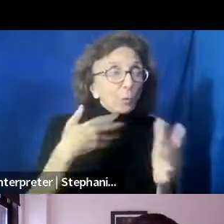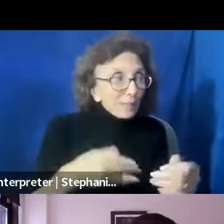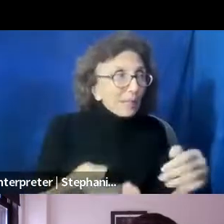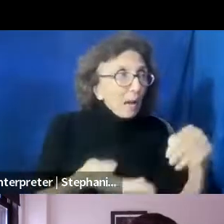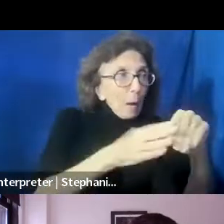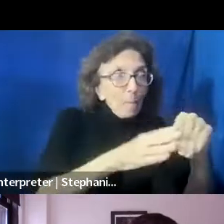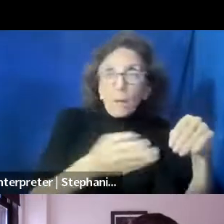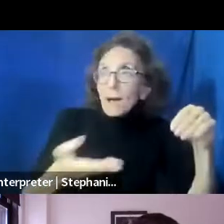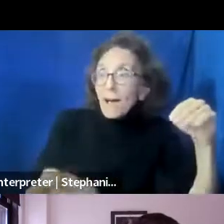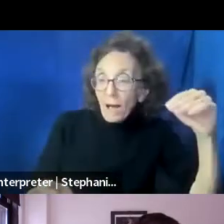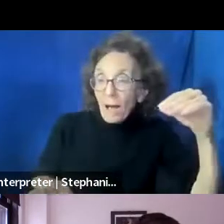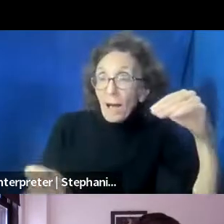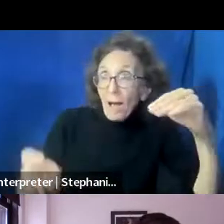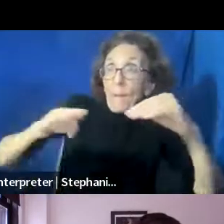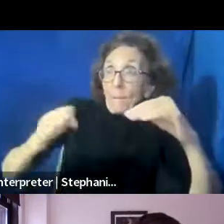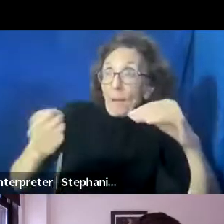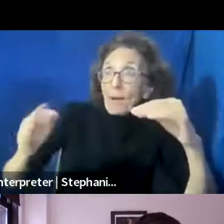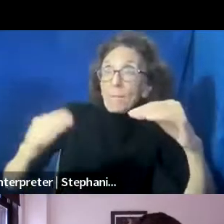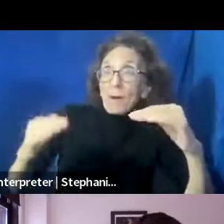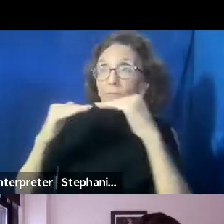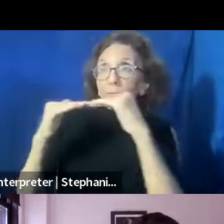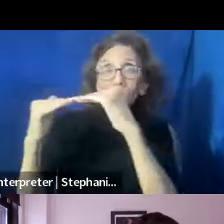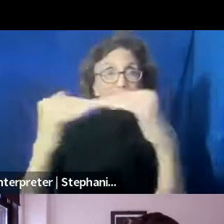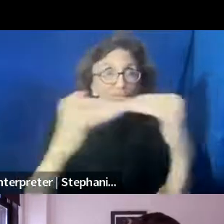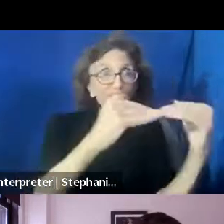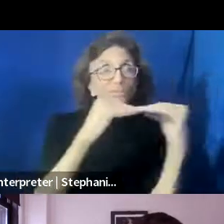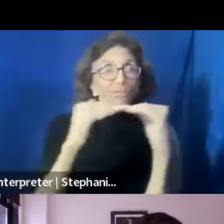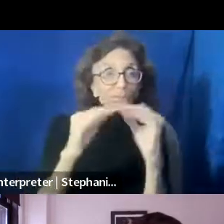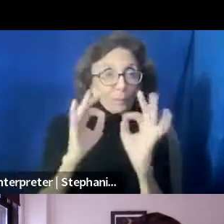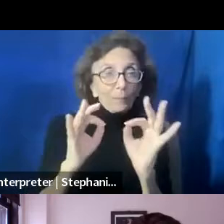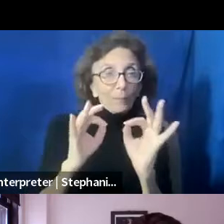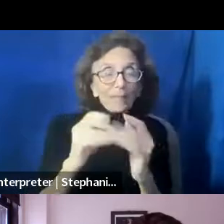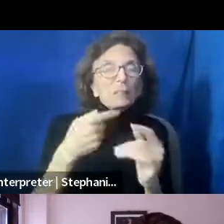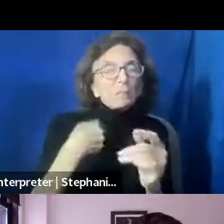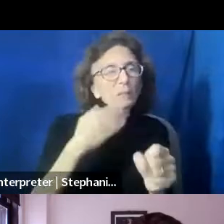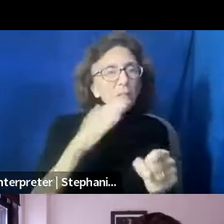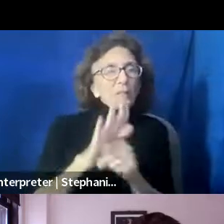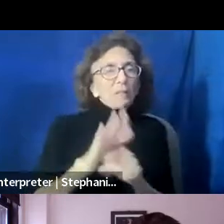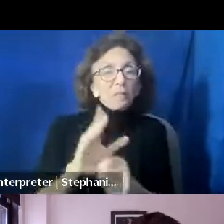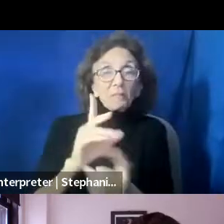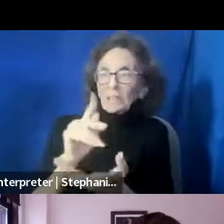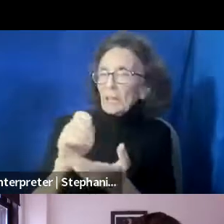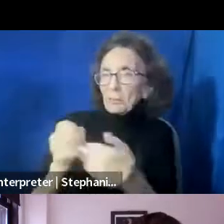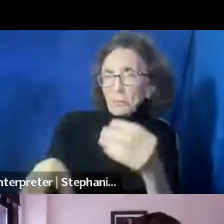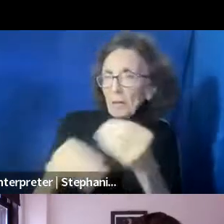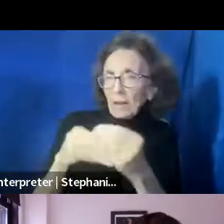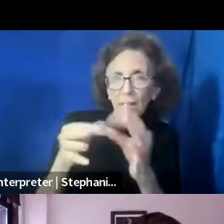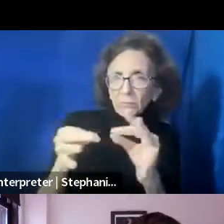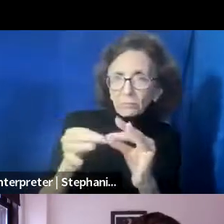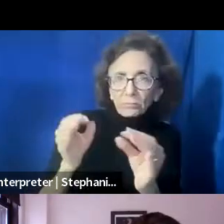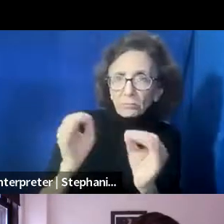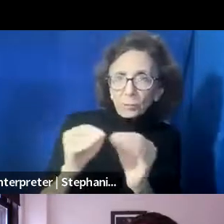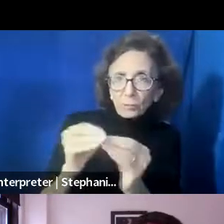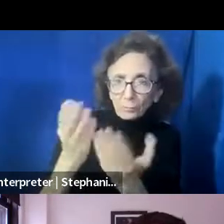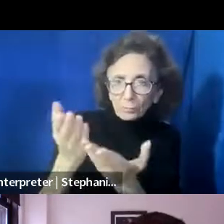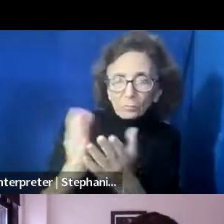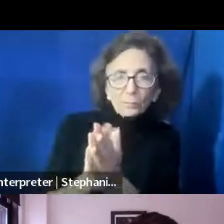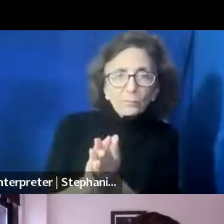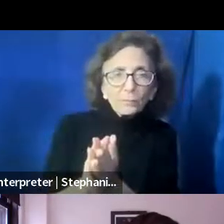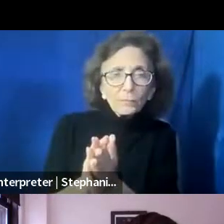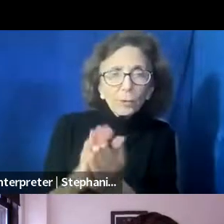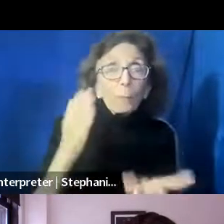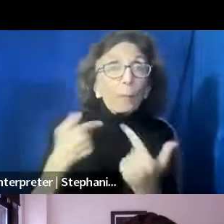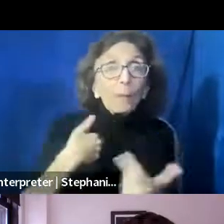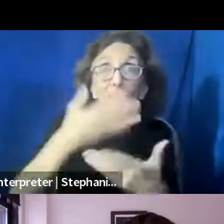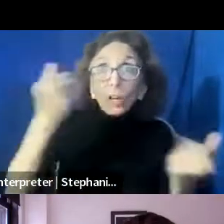that's all I'll say for now. And Kate, I'm sure you might want to add context. Or I probably forgot